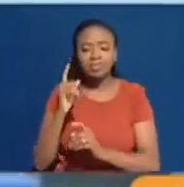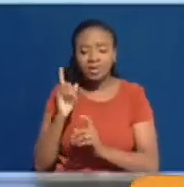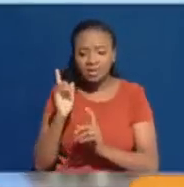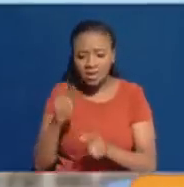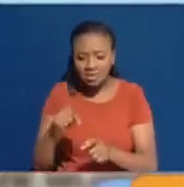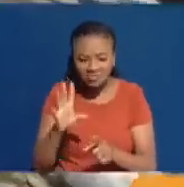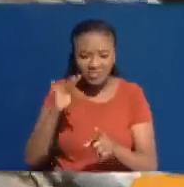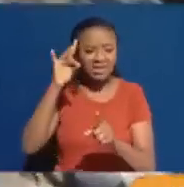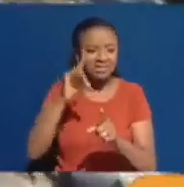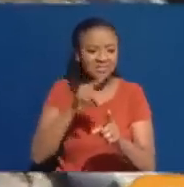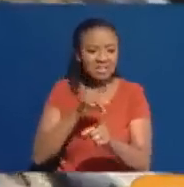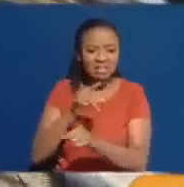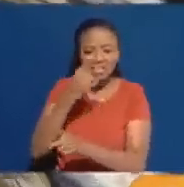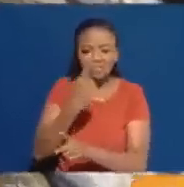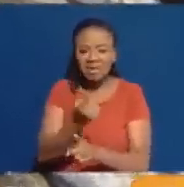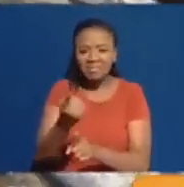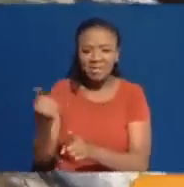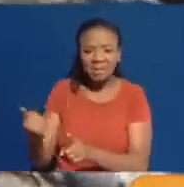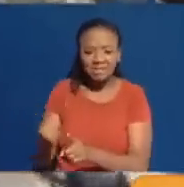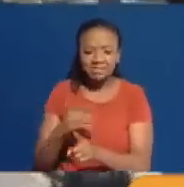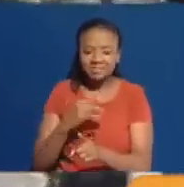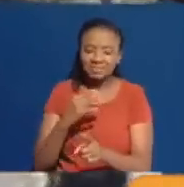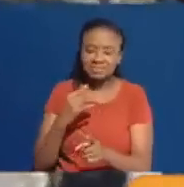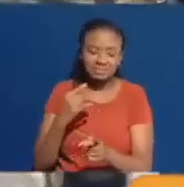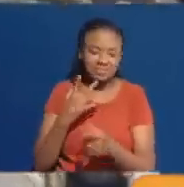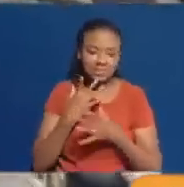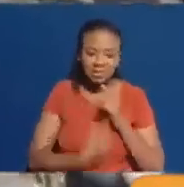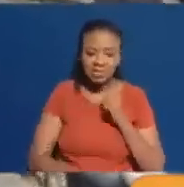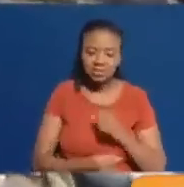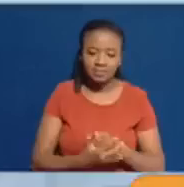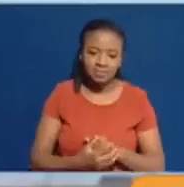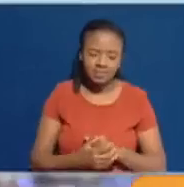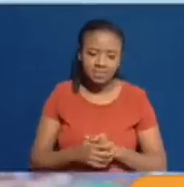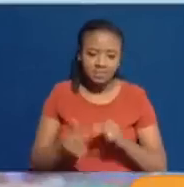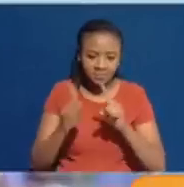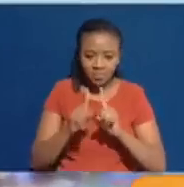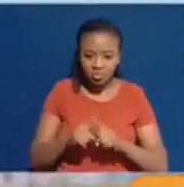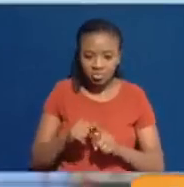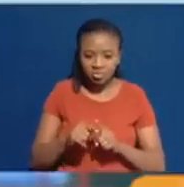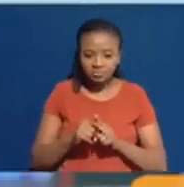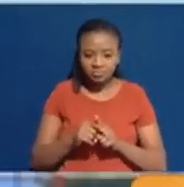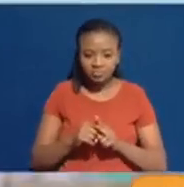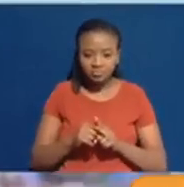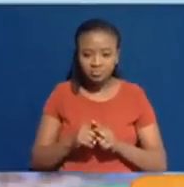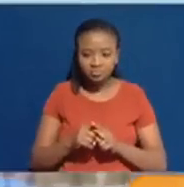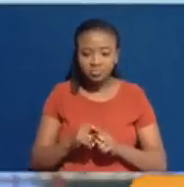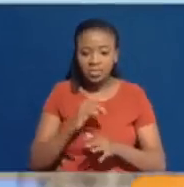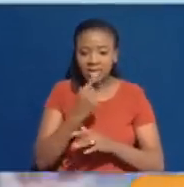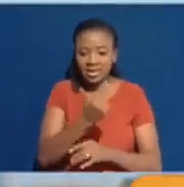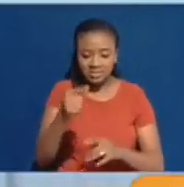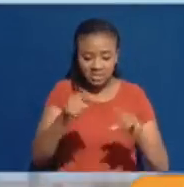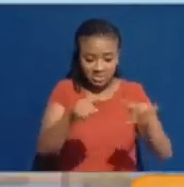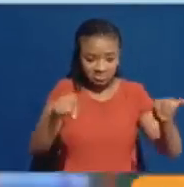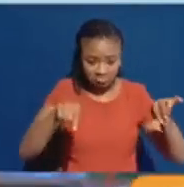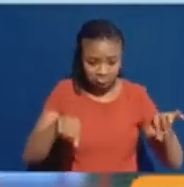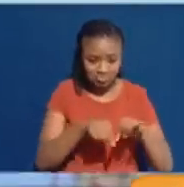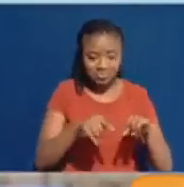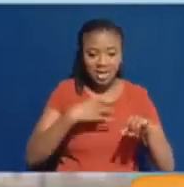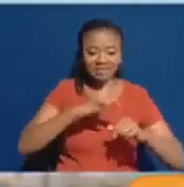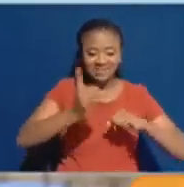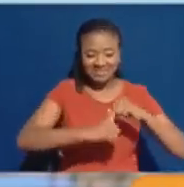quite devastating, and it's a very big setback to us. Each and every cage having 6,000 number